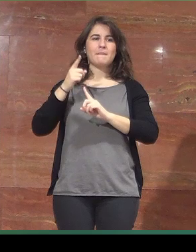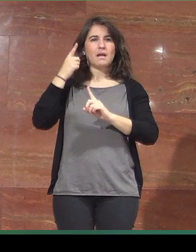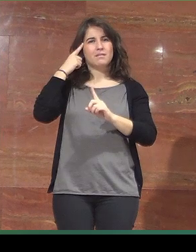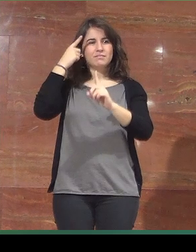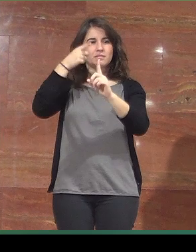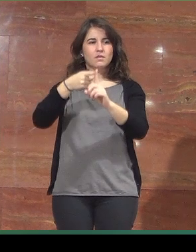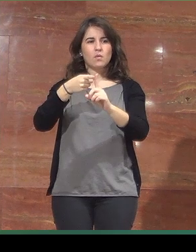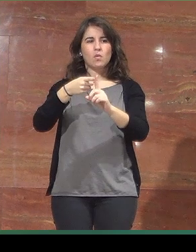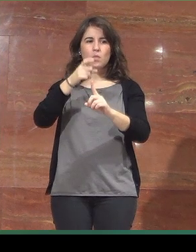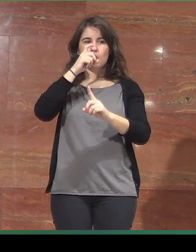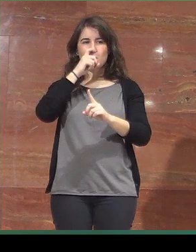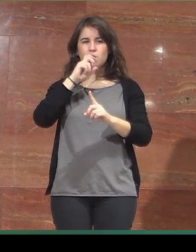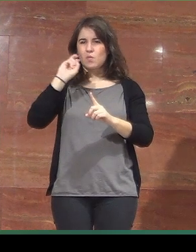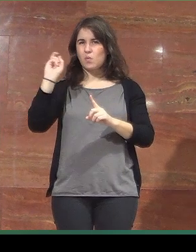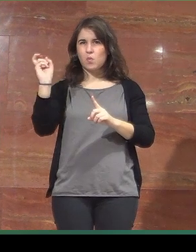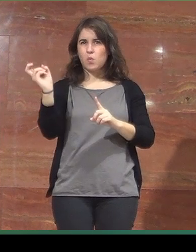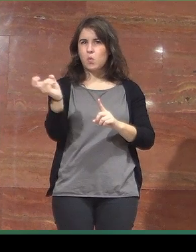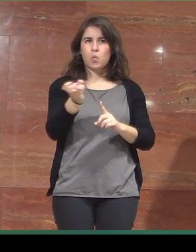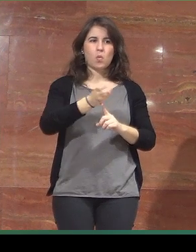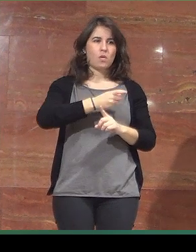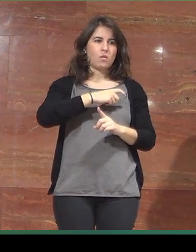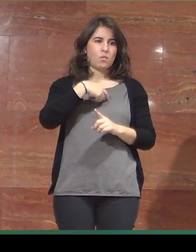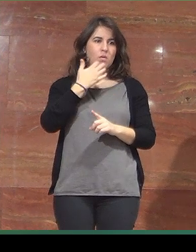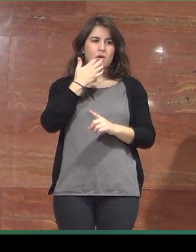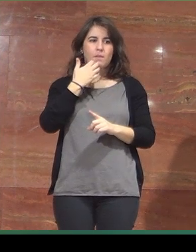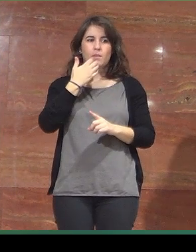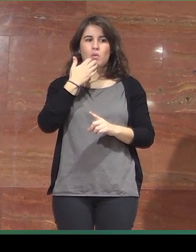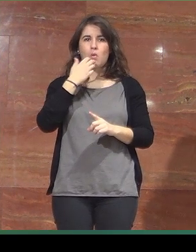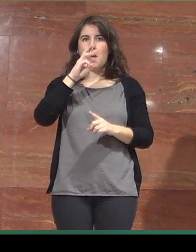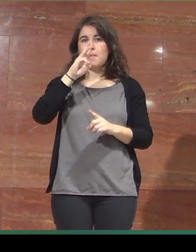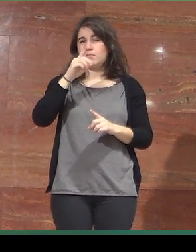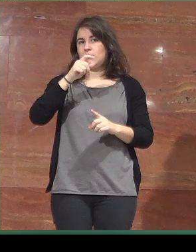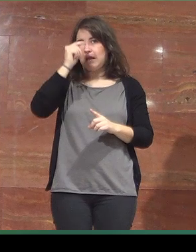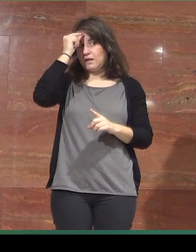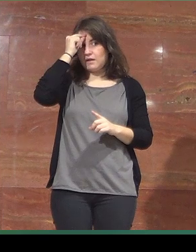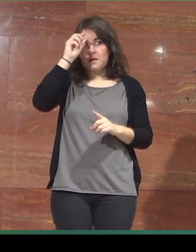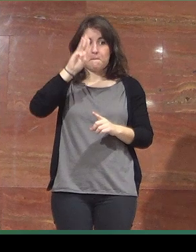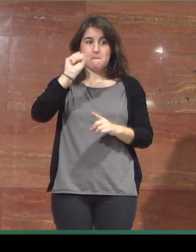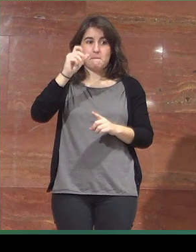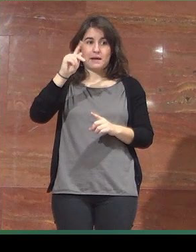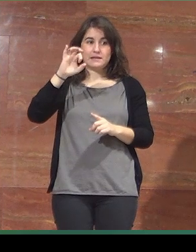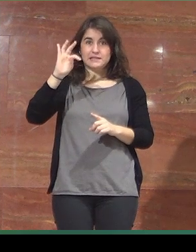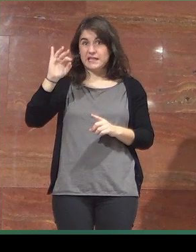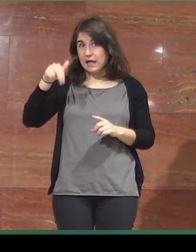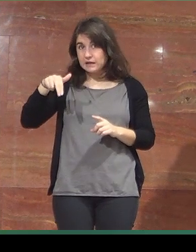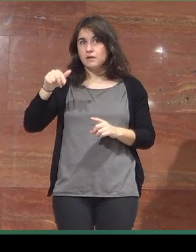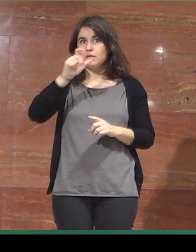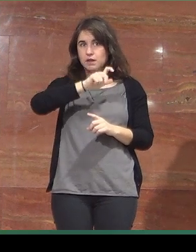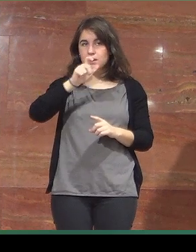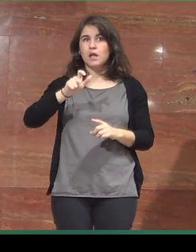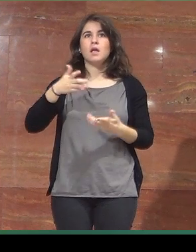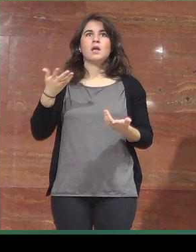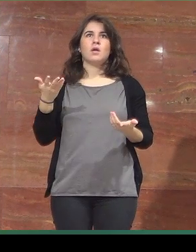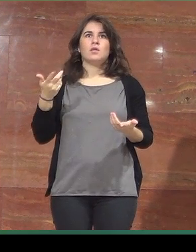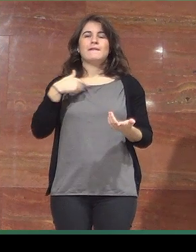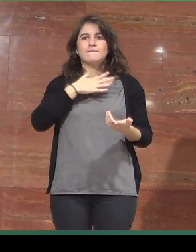7 days of the week, not only because